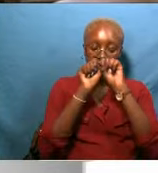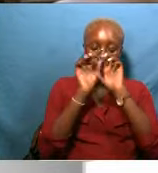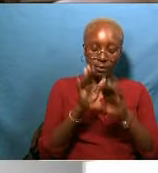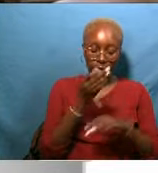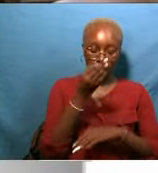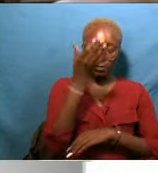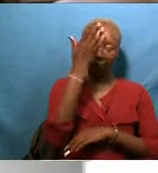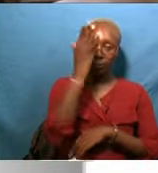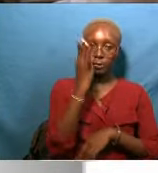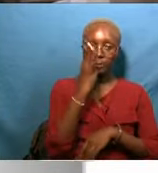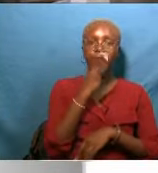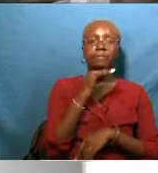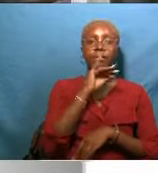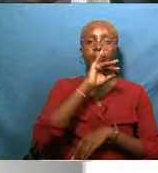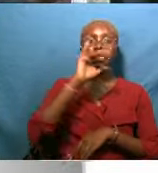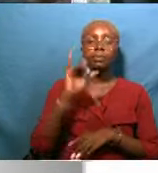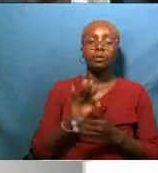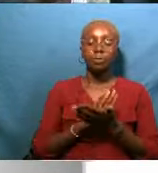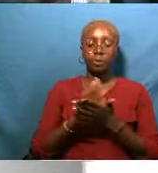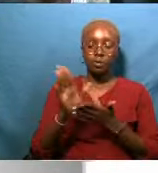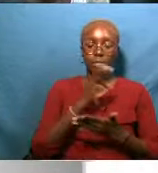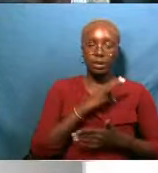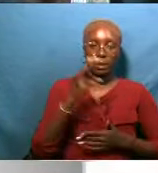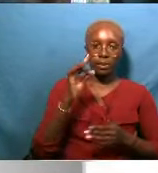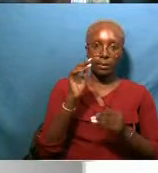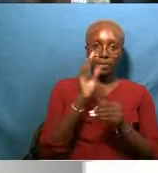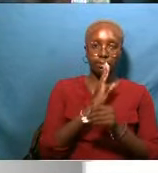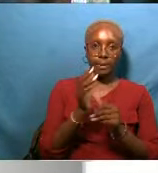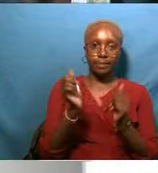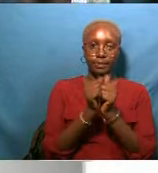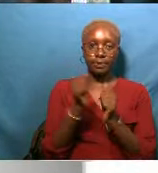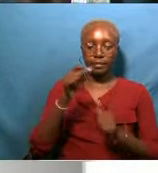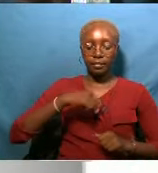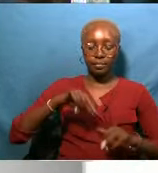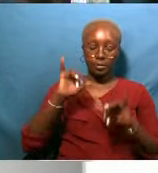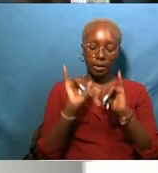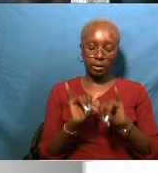Almighty, Father, Son, and Holy Spirit be among us and